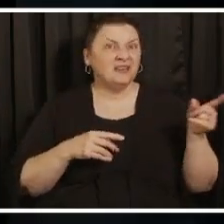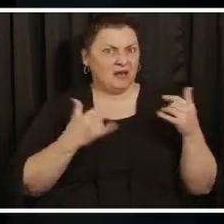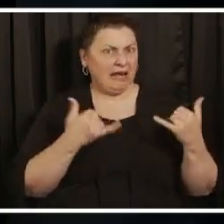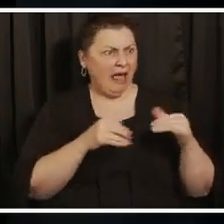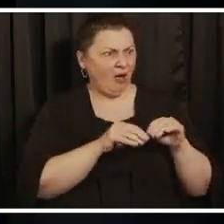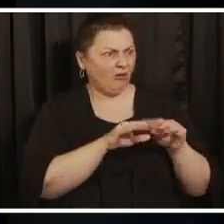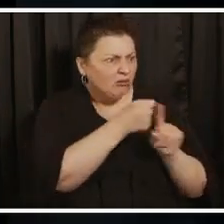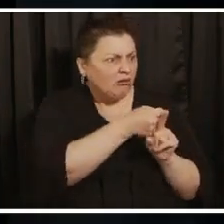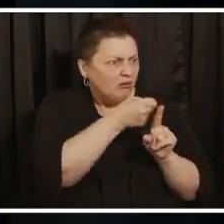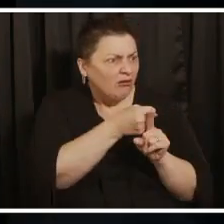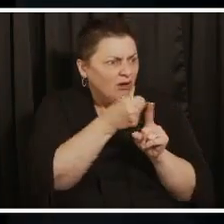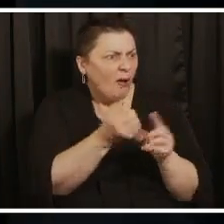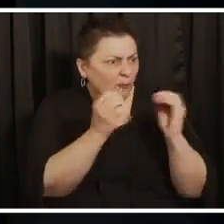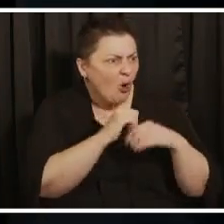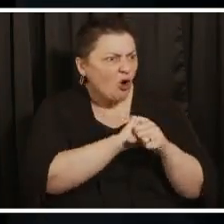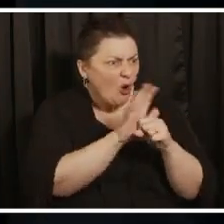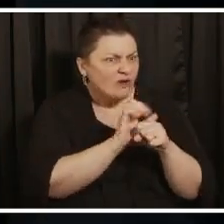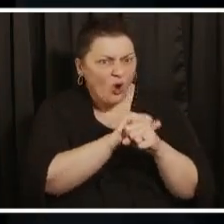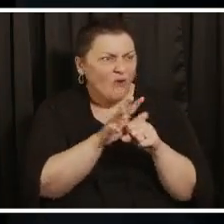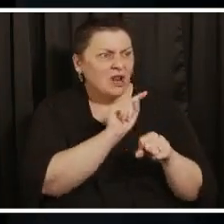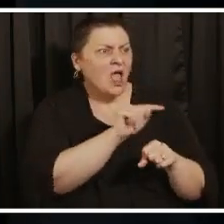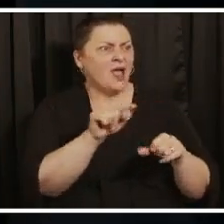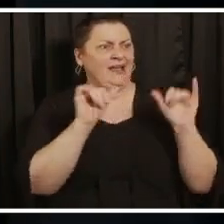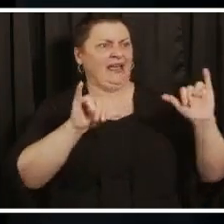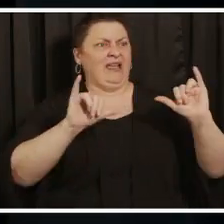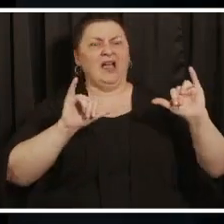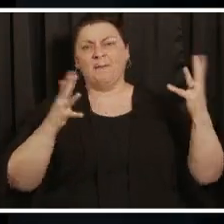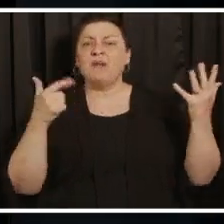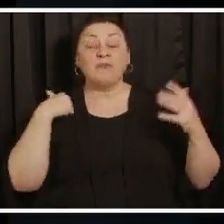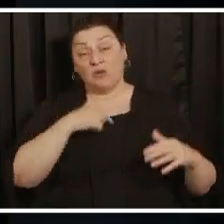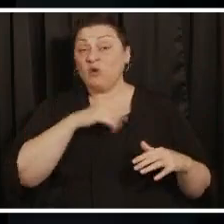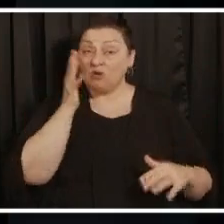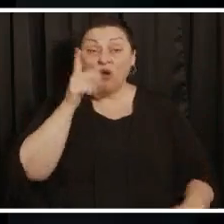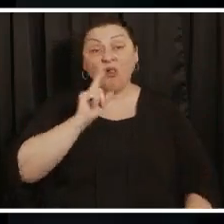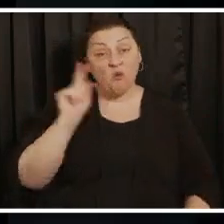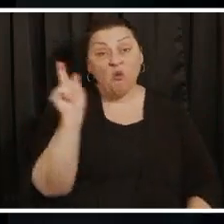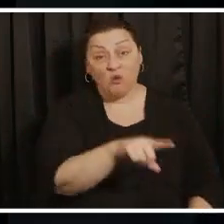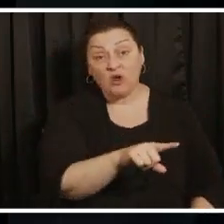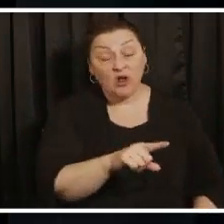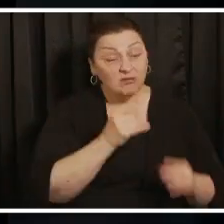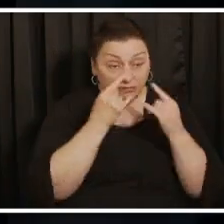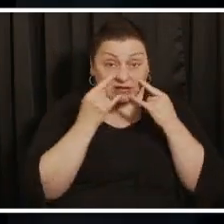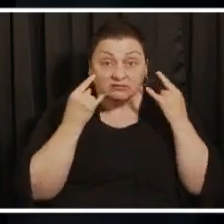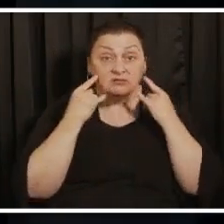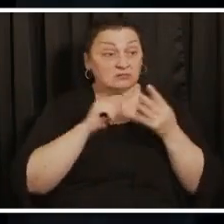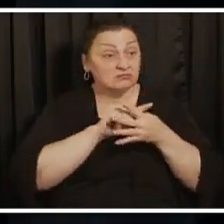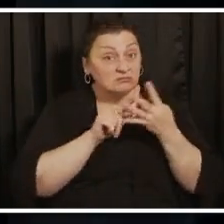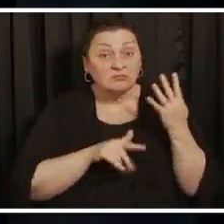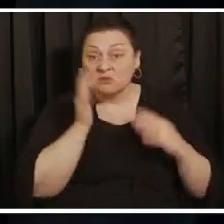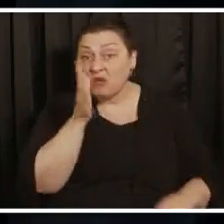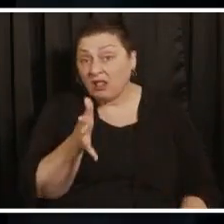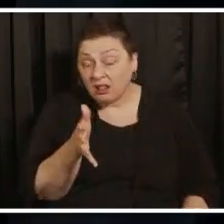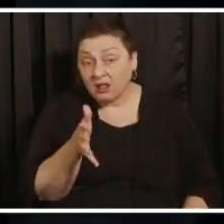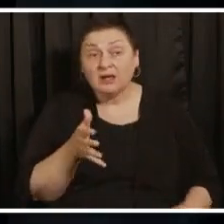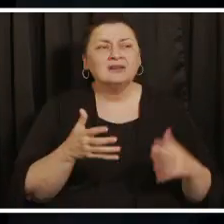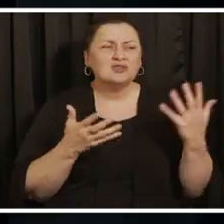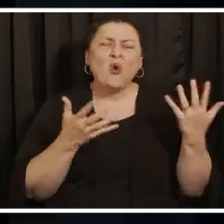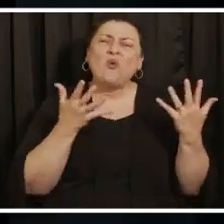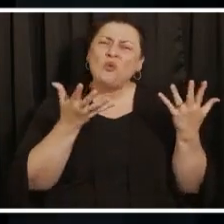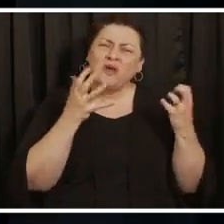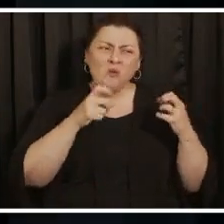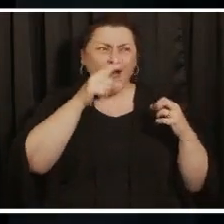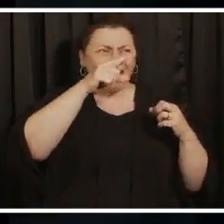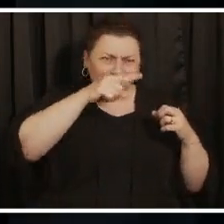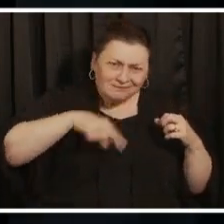more important that schools are in person and the kids are able to benefit from that learning environment in a safe way than that people are,